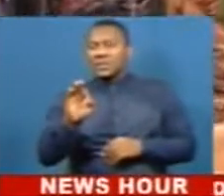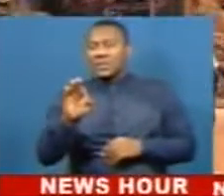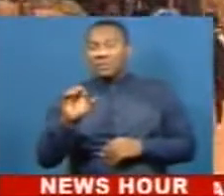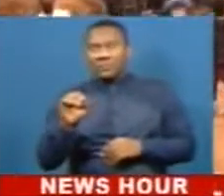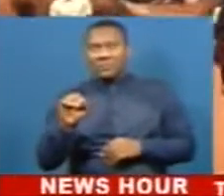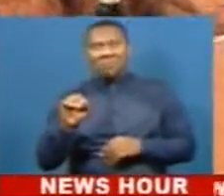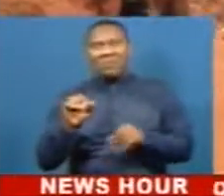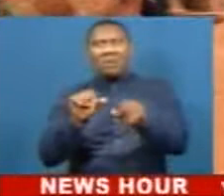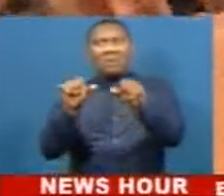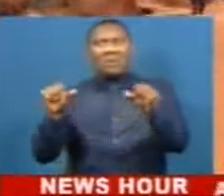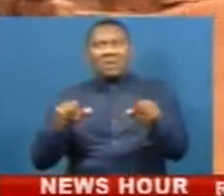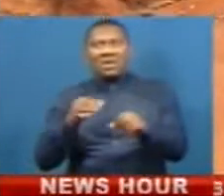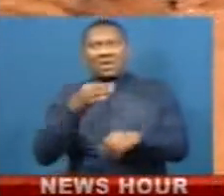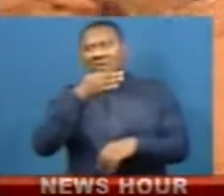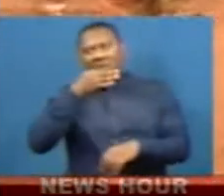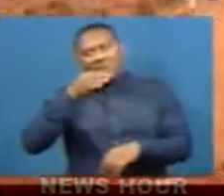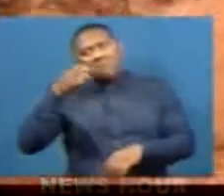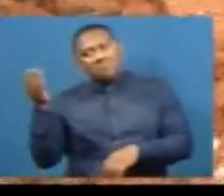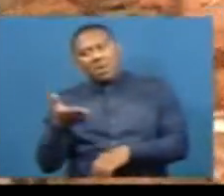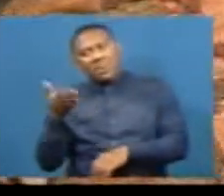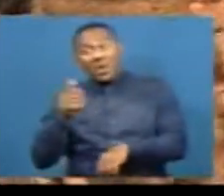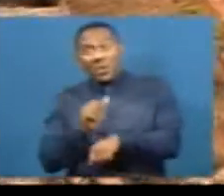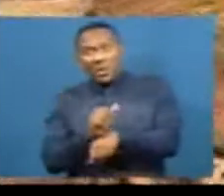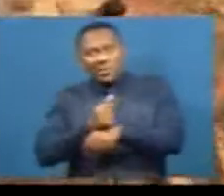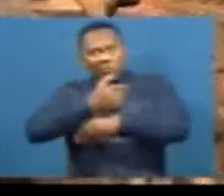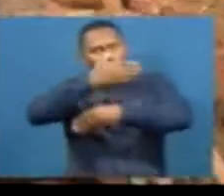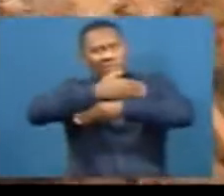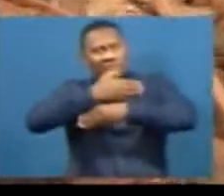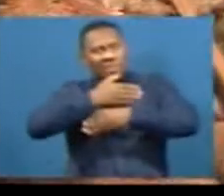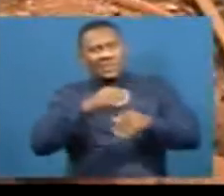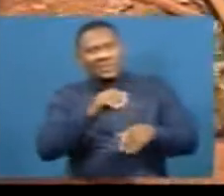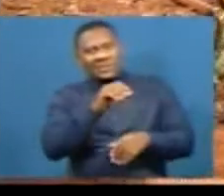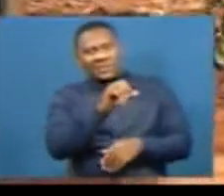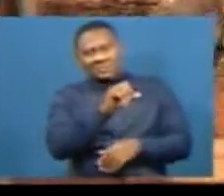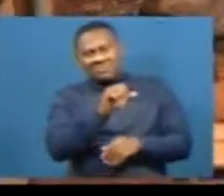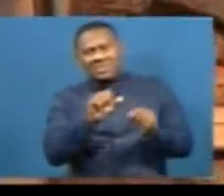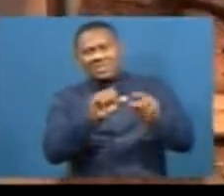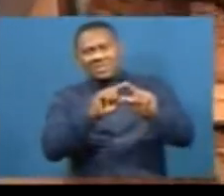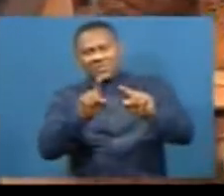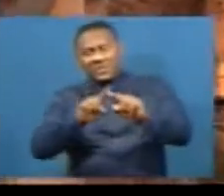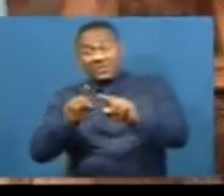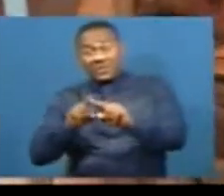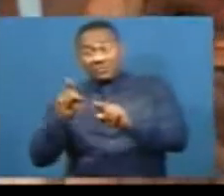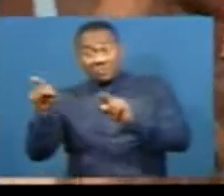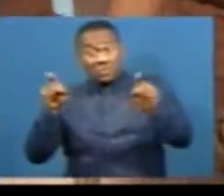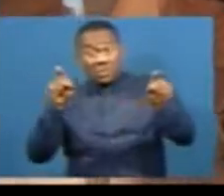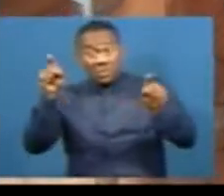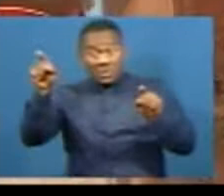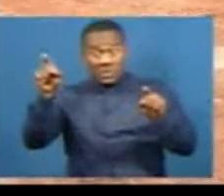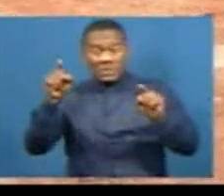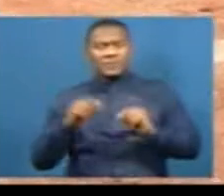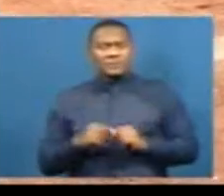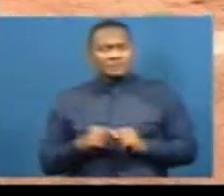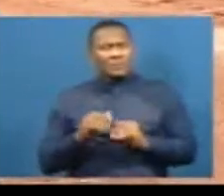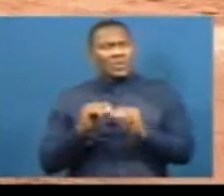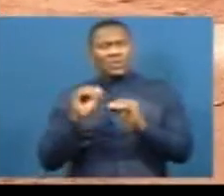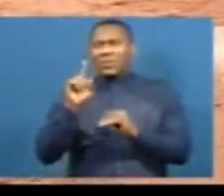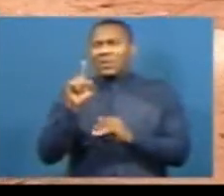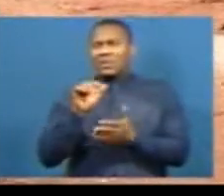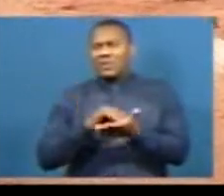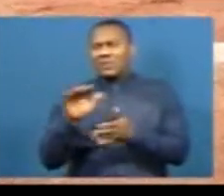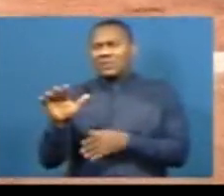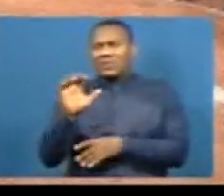farming community. It shares boundaries with Sewia and Homa Benase. More than 1,500